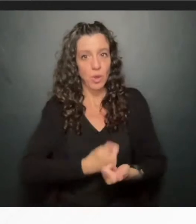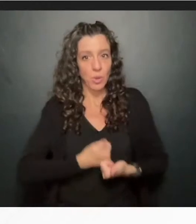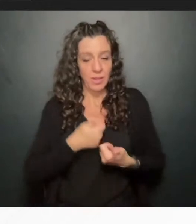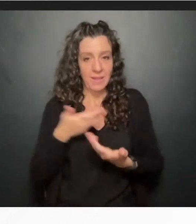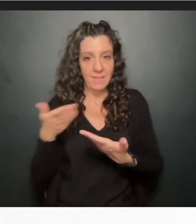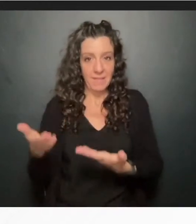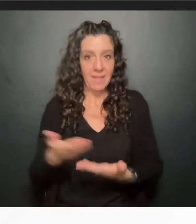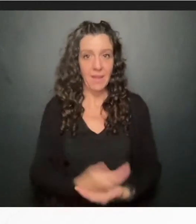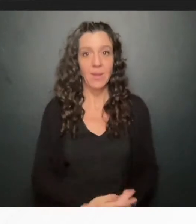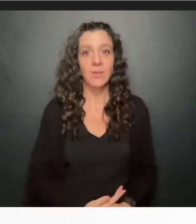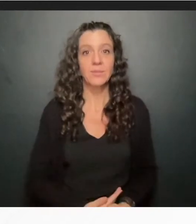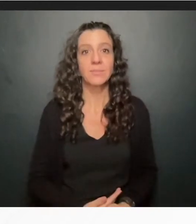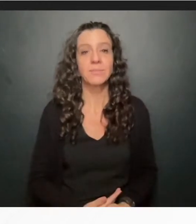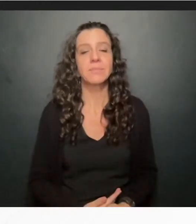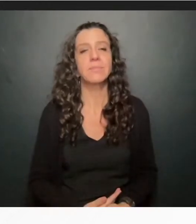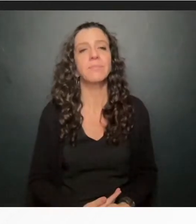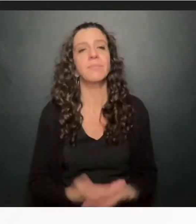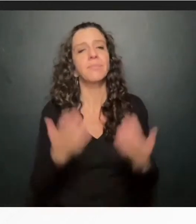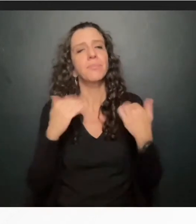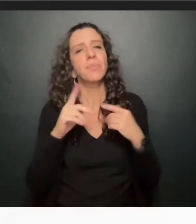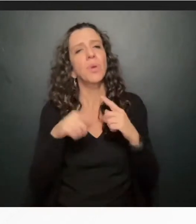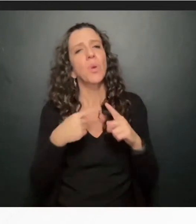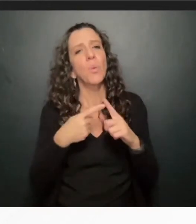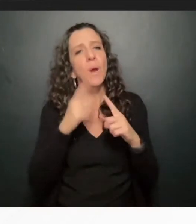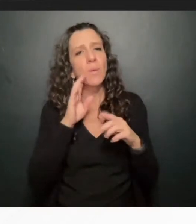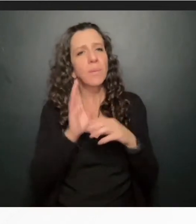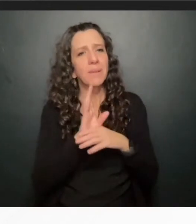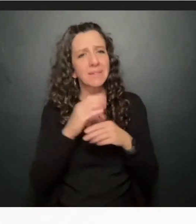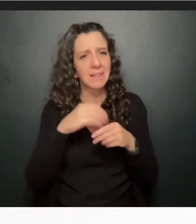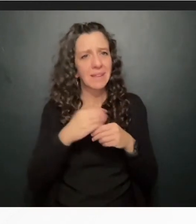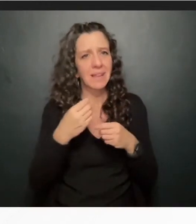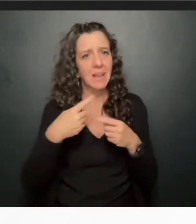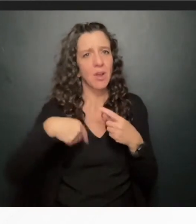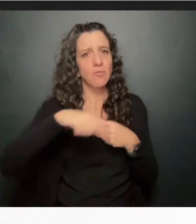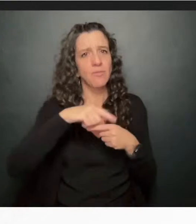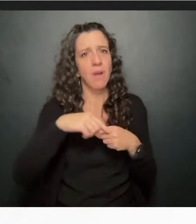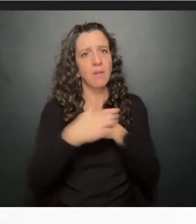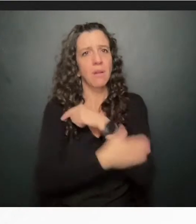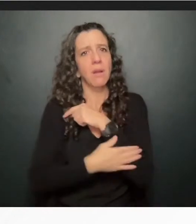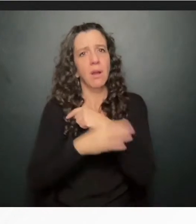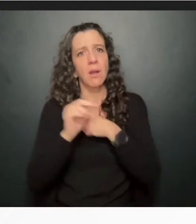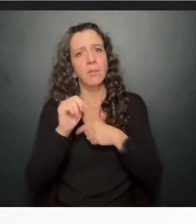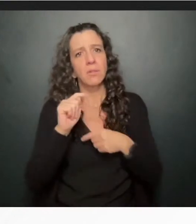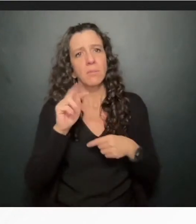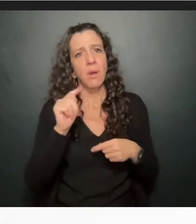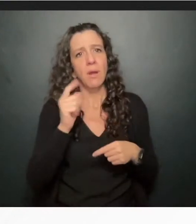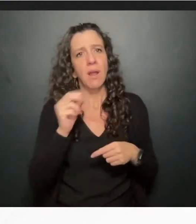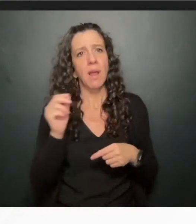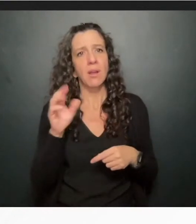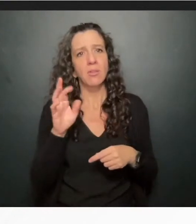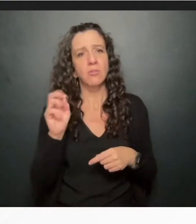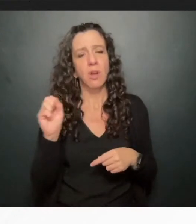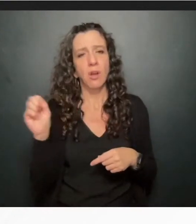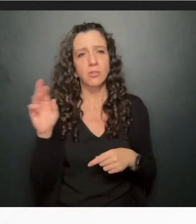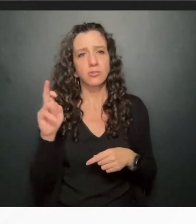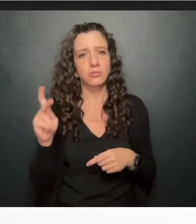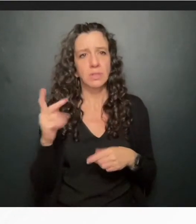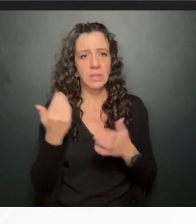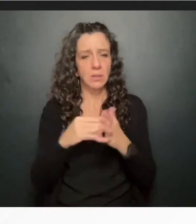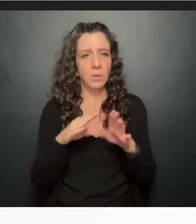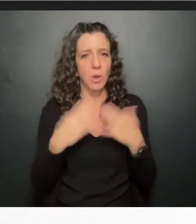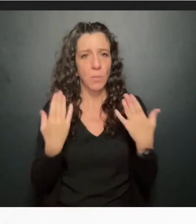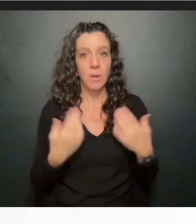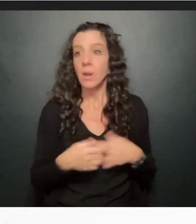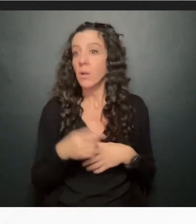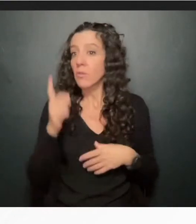campus. When will businesses in and around Country Mart and Cross Creek be able to open? So with repopulation, we